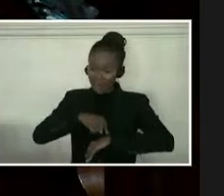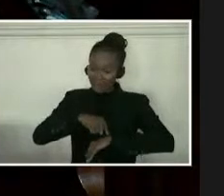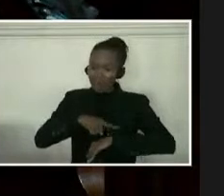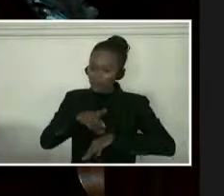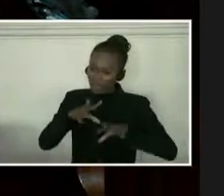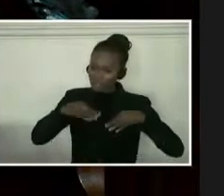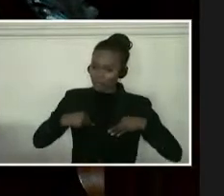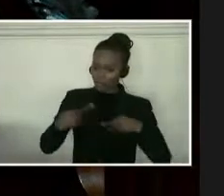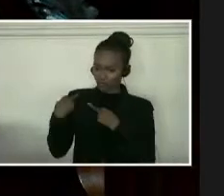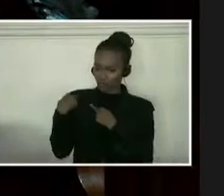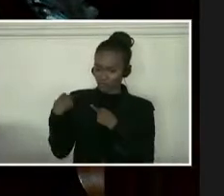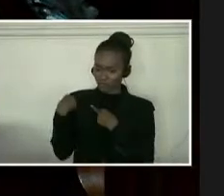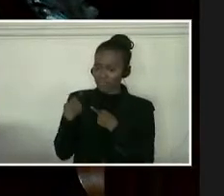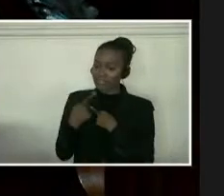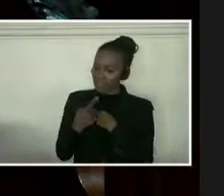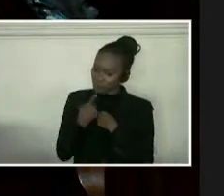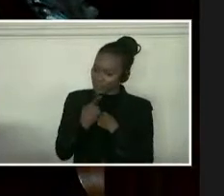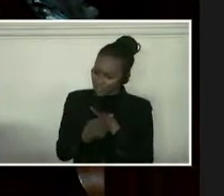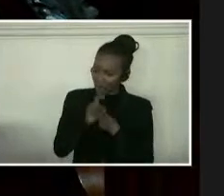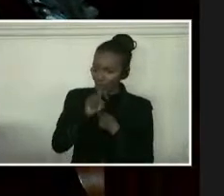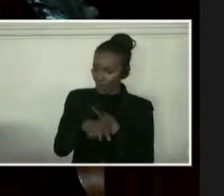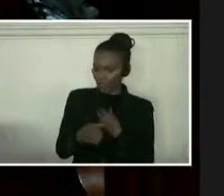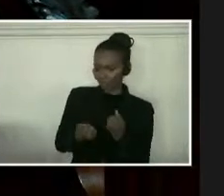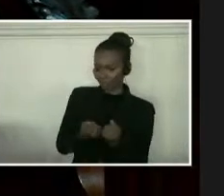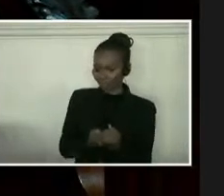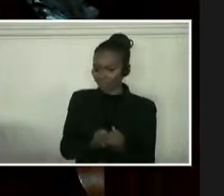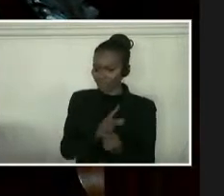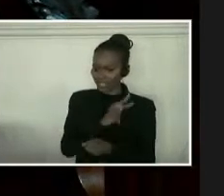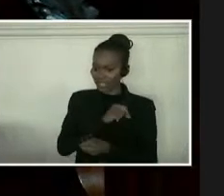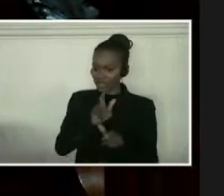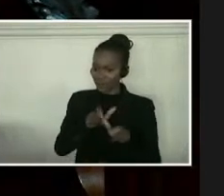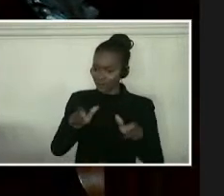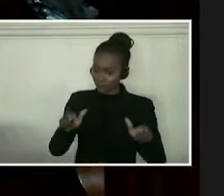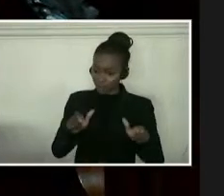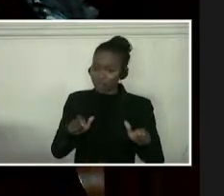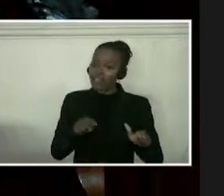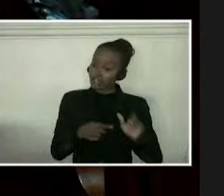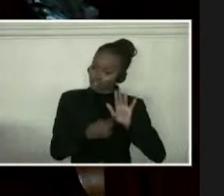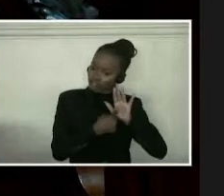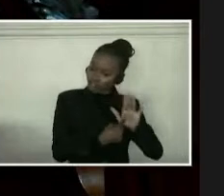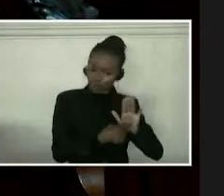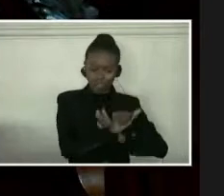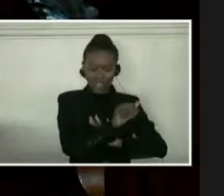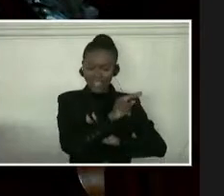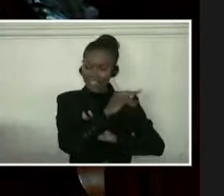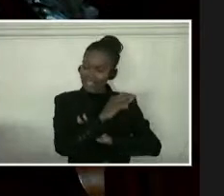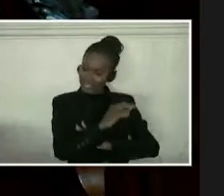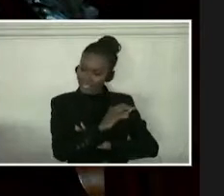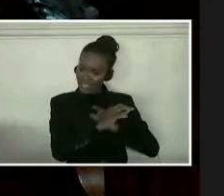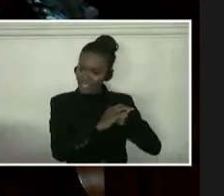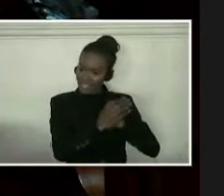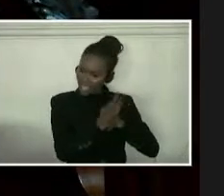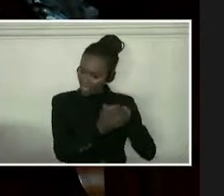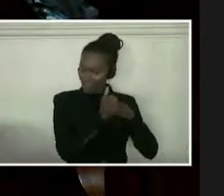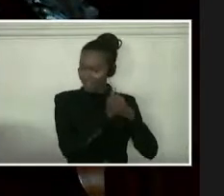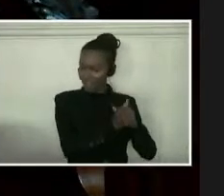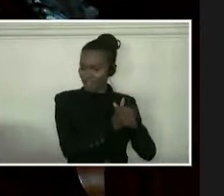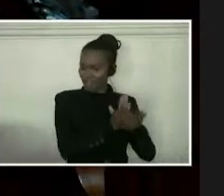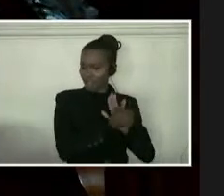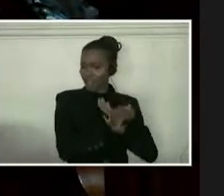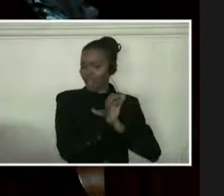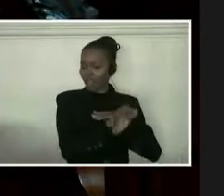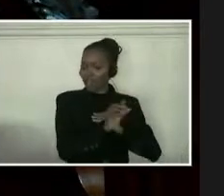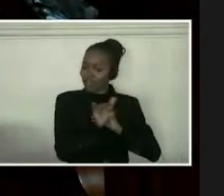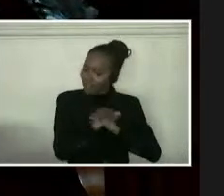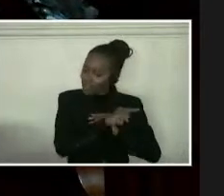natal so it shows that the african national congress has the capacity to lead that's why we are doing that in terms